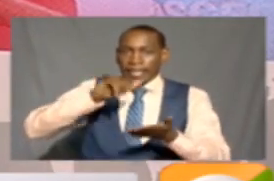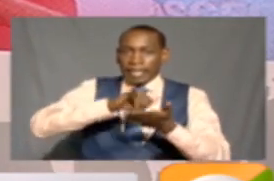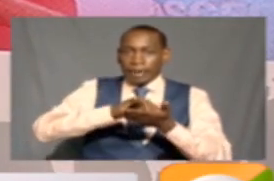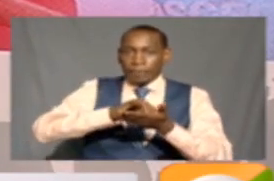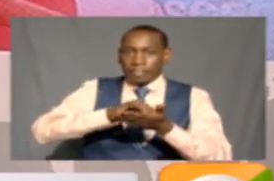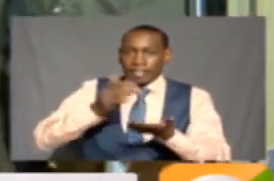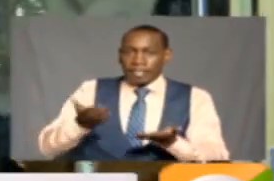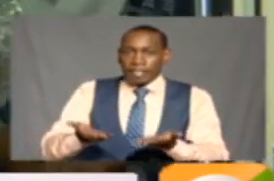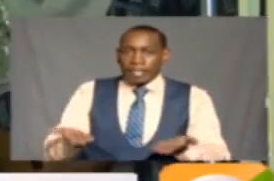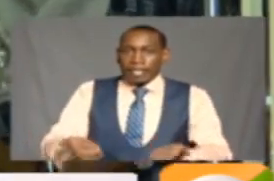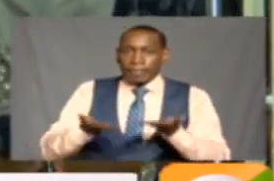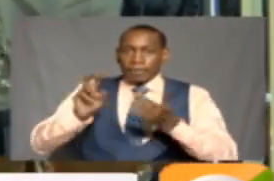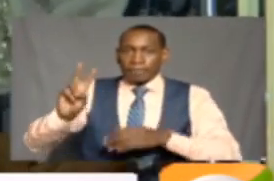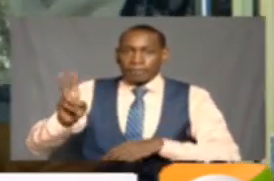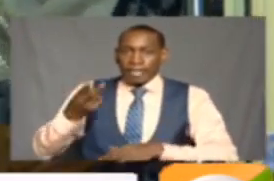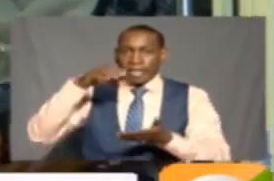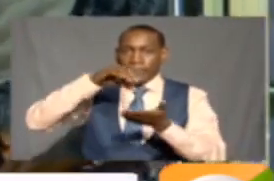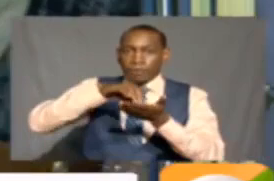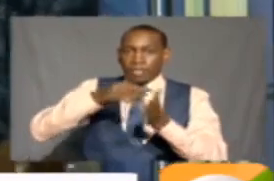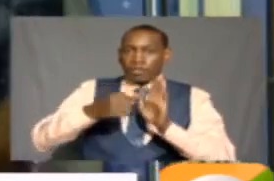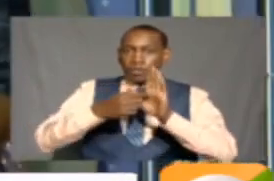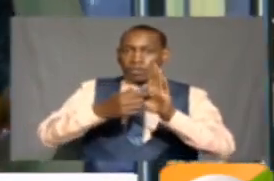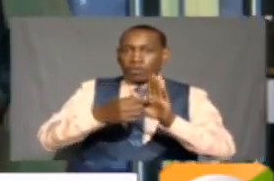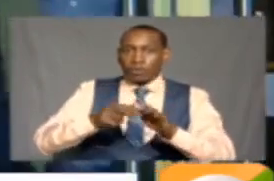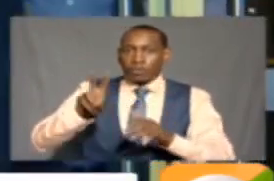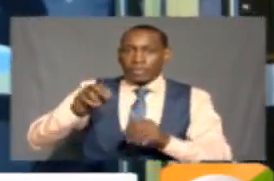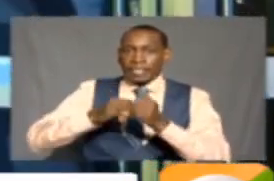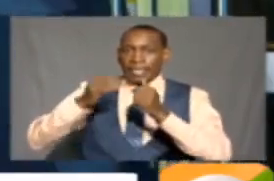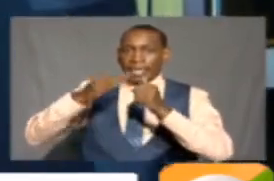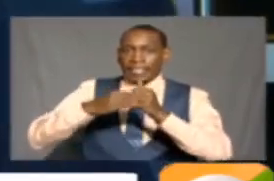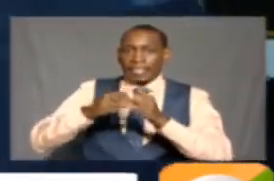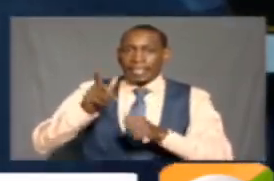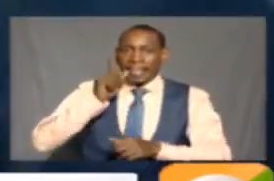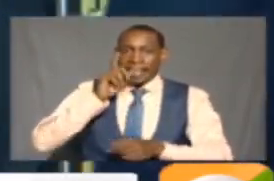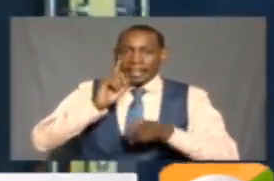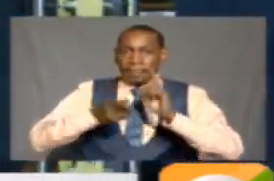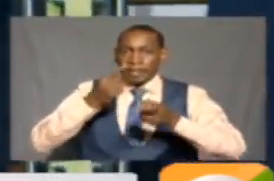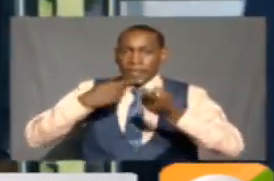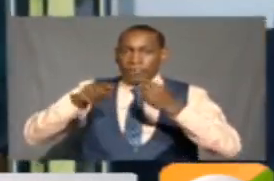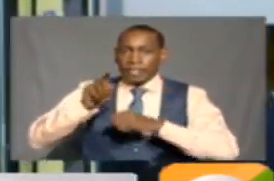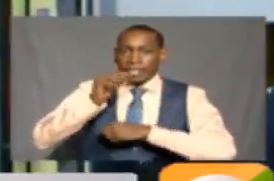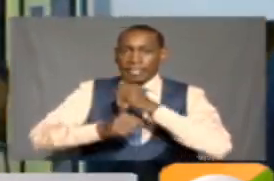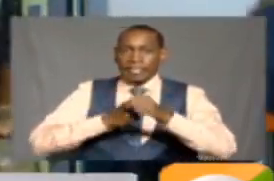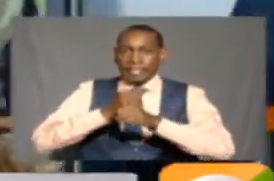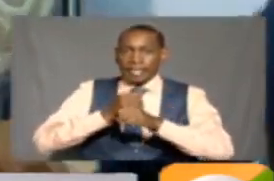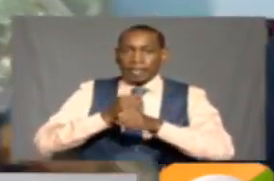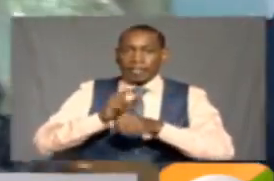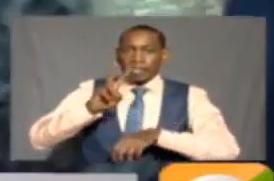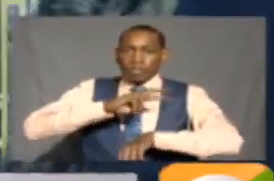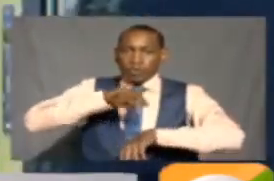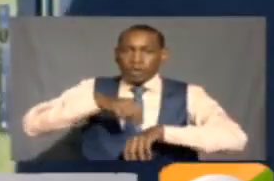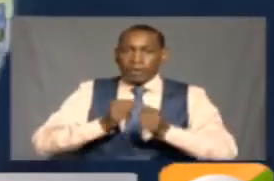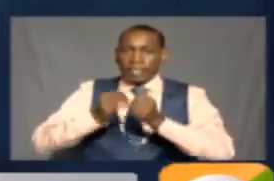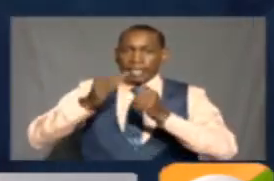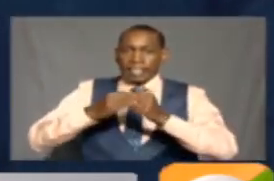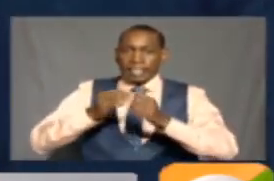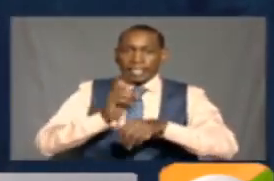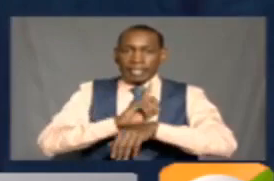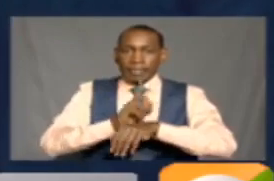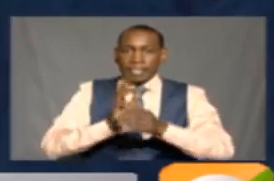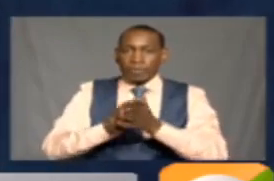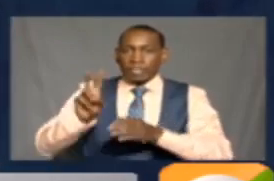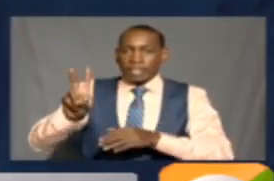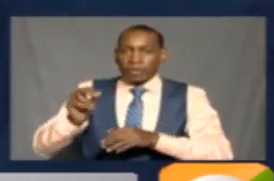Kosgei improved on her second-place performance in the 2018 London Marathon to win this year's race in 2 hours, 18 minutes and 20